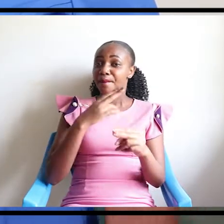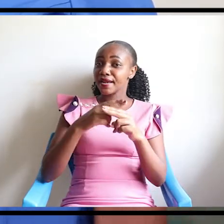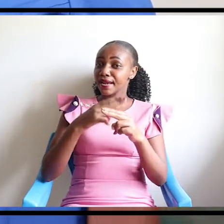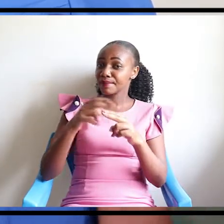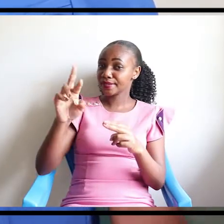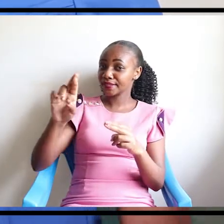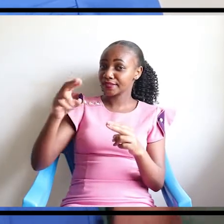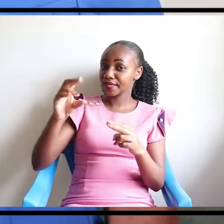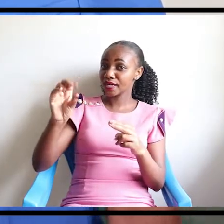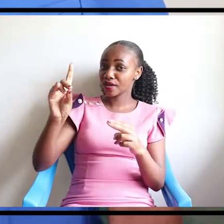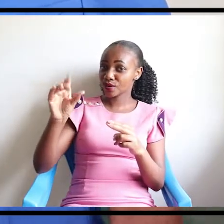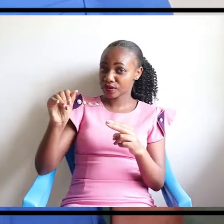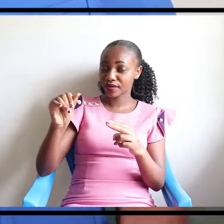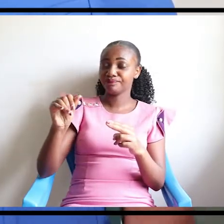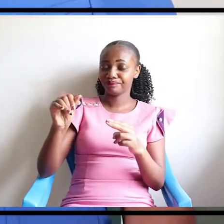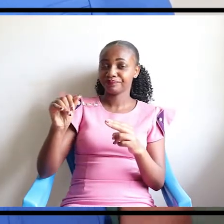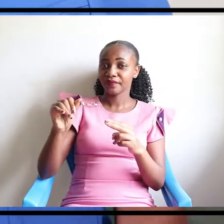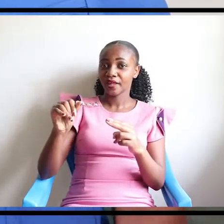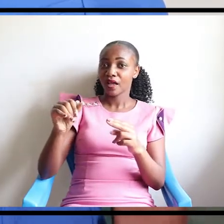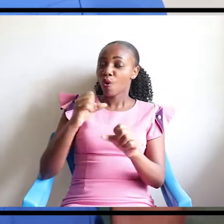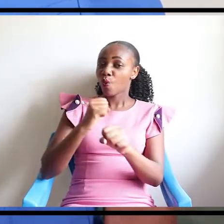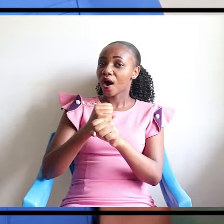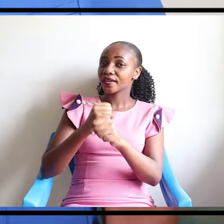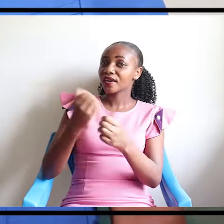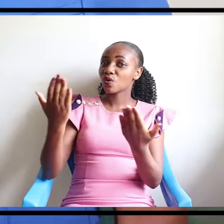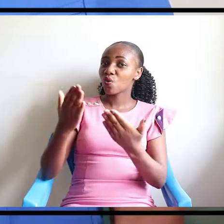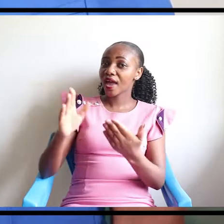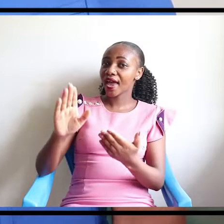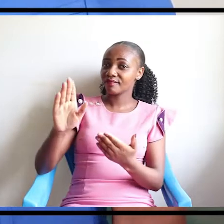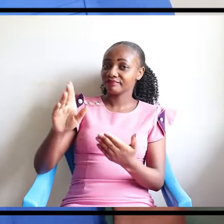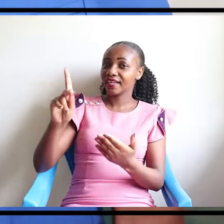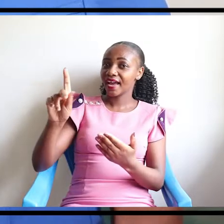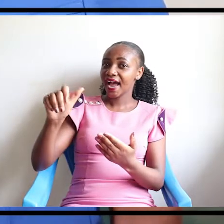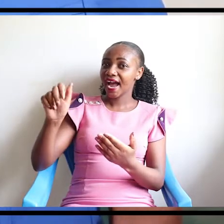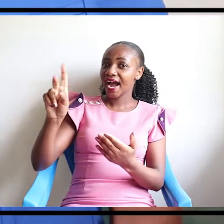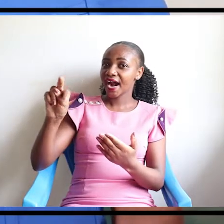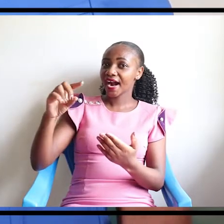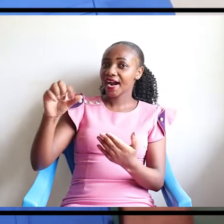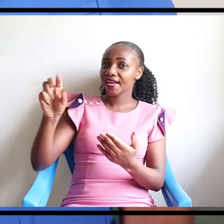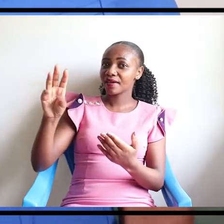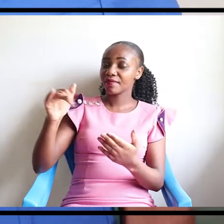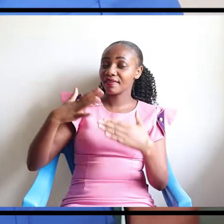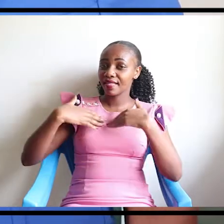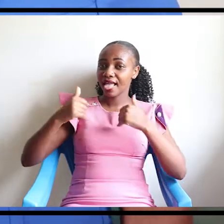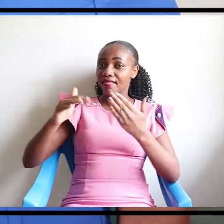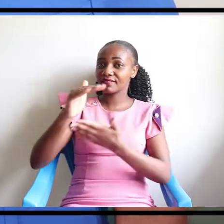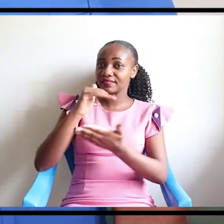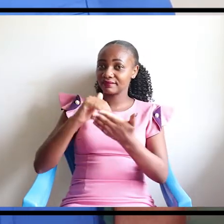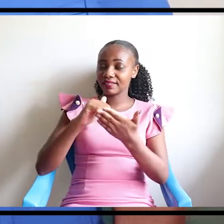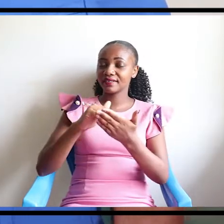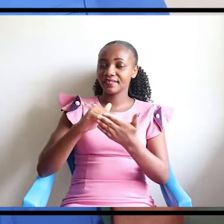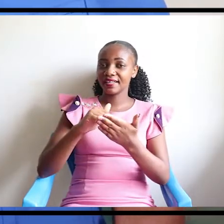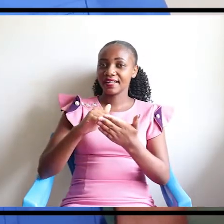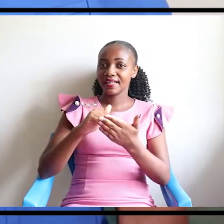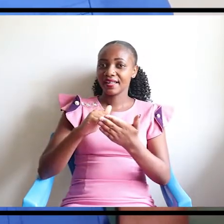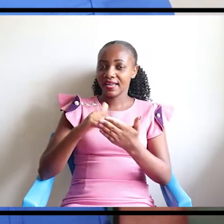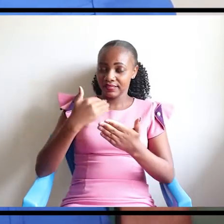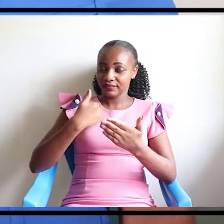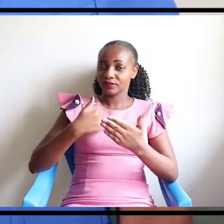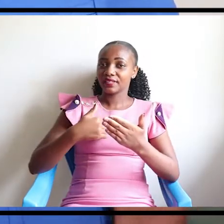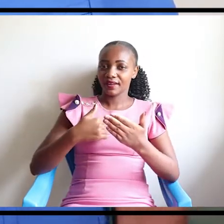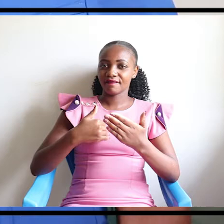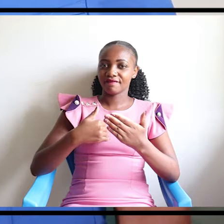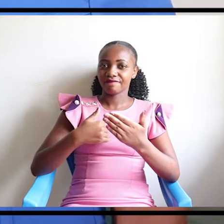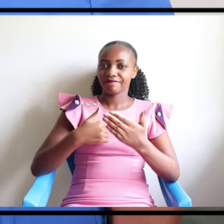a registered nurse at Kangemi Health Center. Like Judy said, I'm very passionate about maternal and neonatal health, and family planning